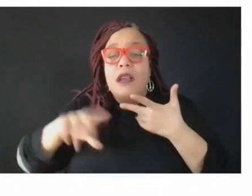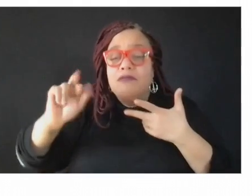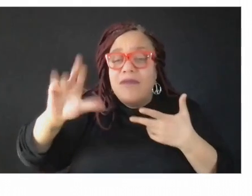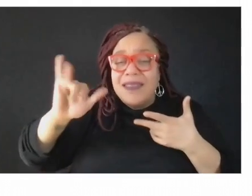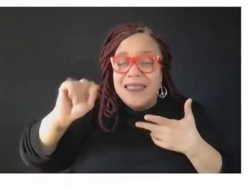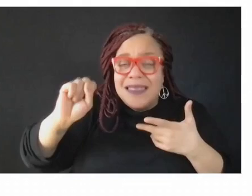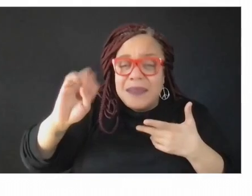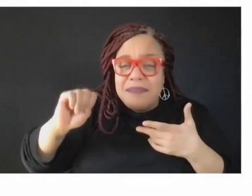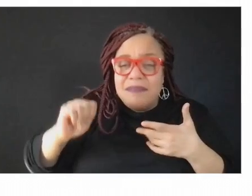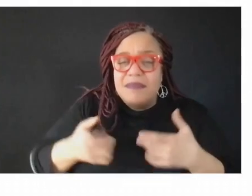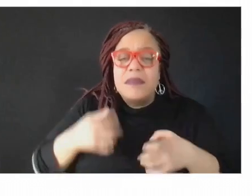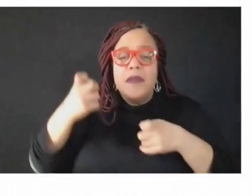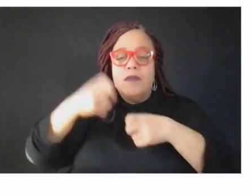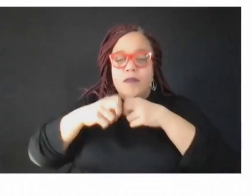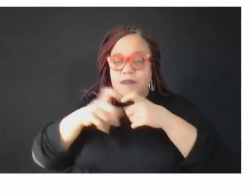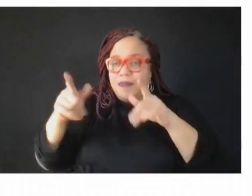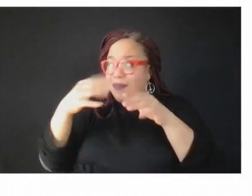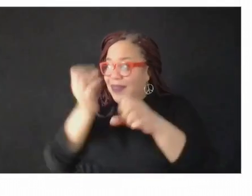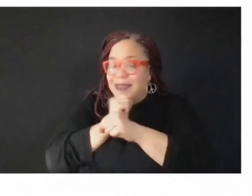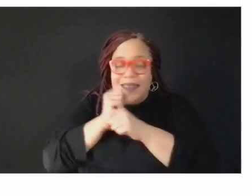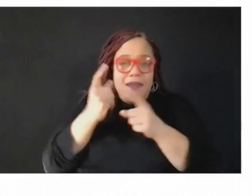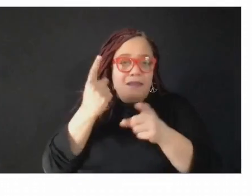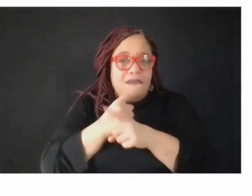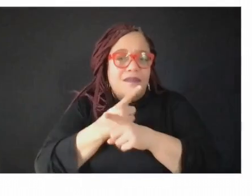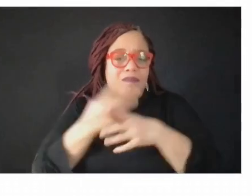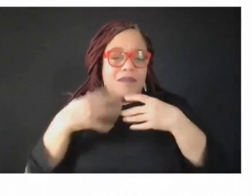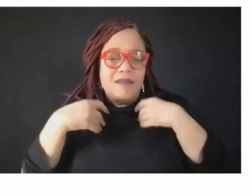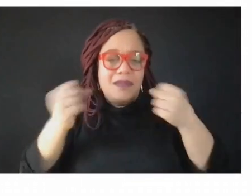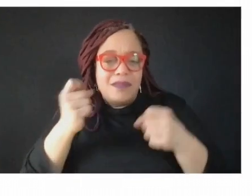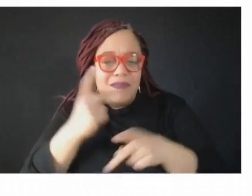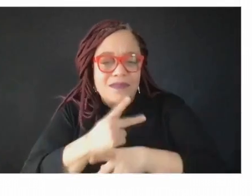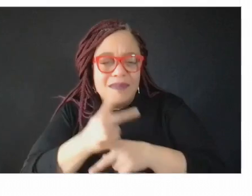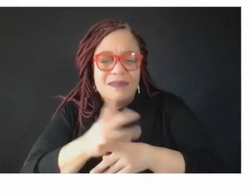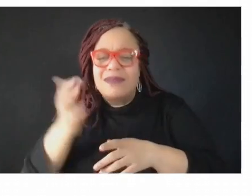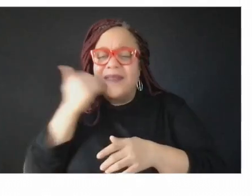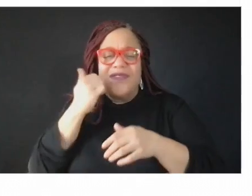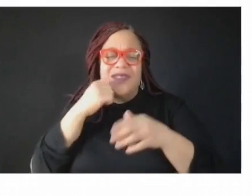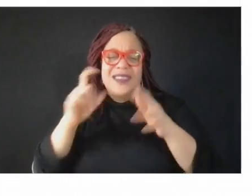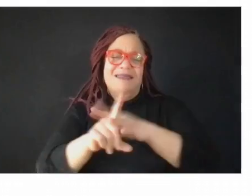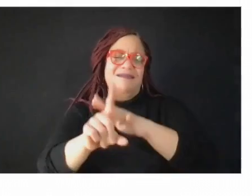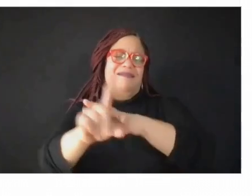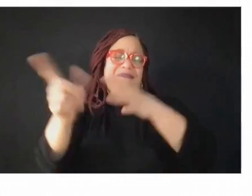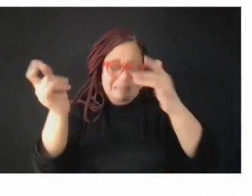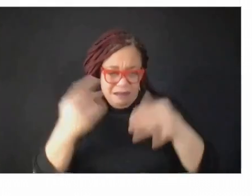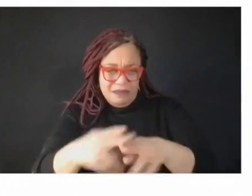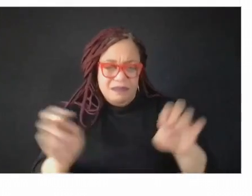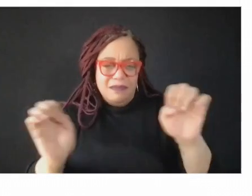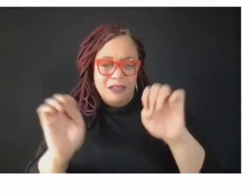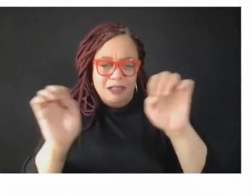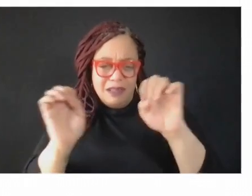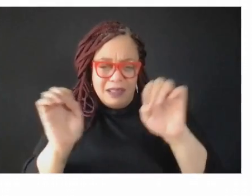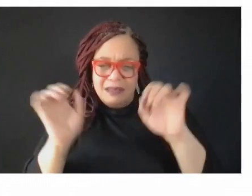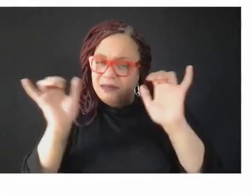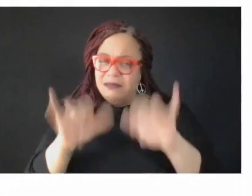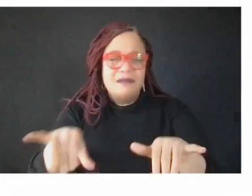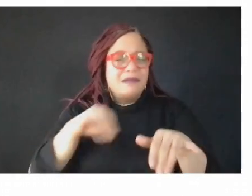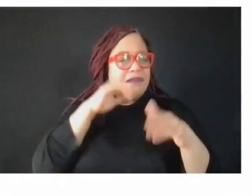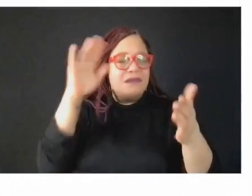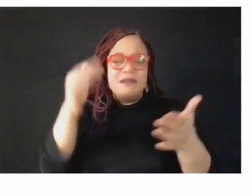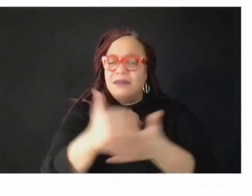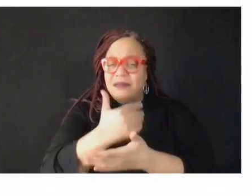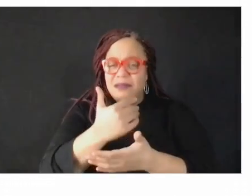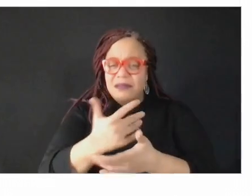those social determinants of health that creates like an ongoing, constant emergency. So one